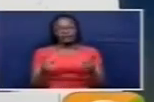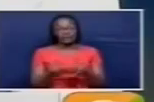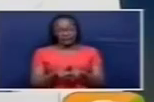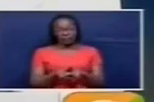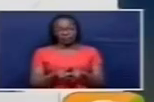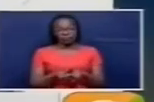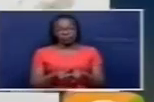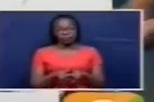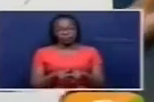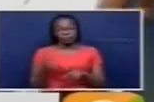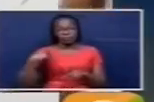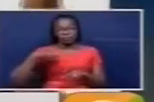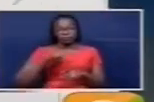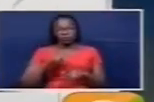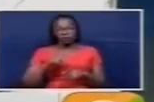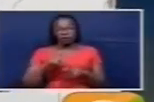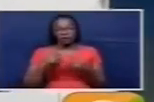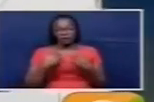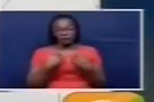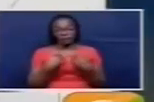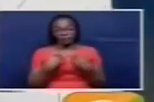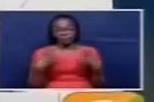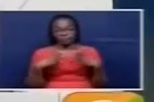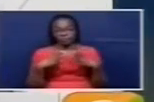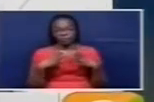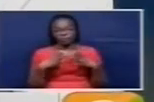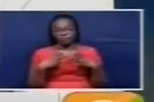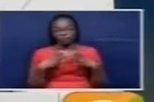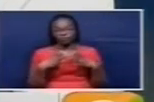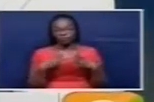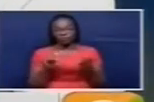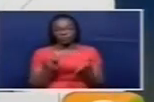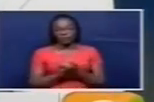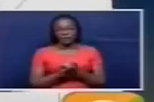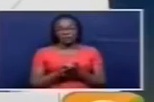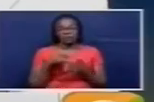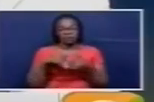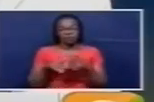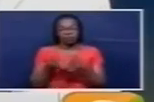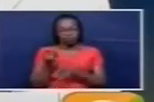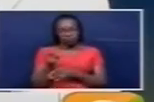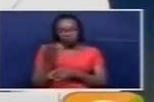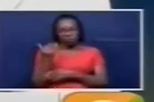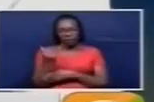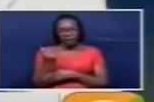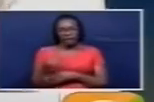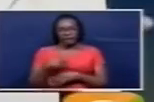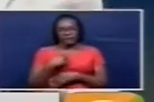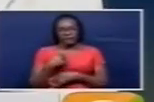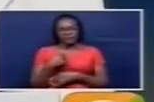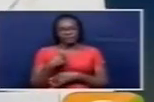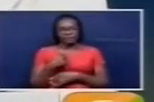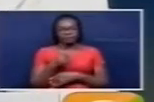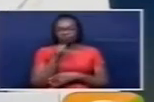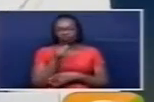people and power belongs to the people. Why Kweli party? It's because that I do not agree to some of the ideologies of the bigger